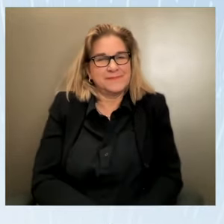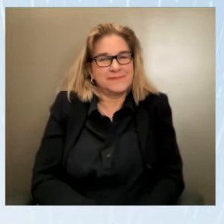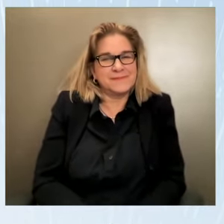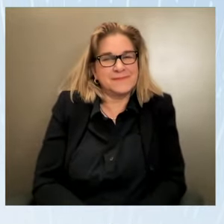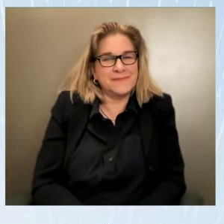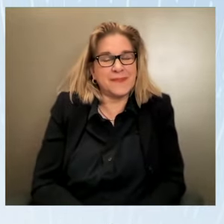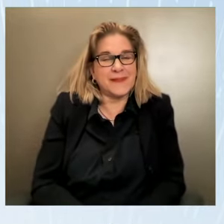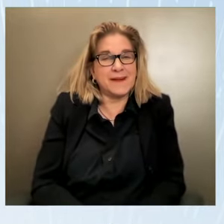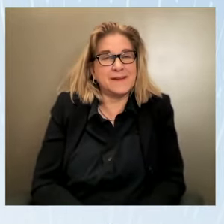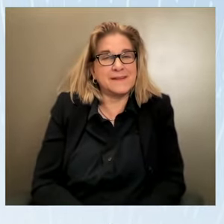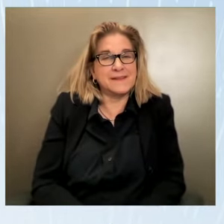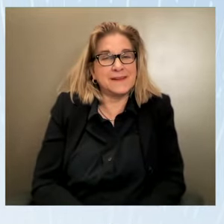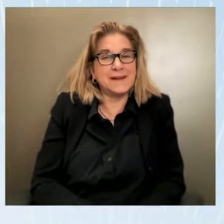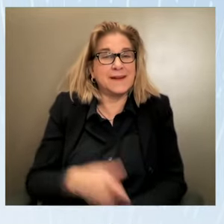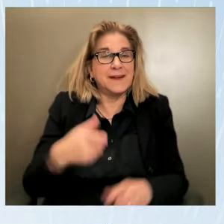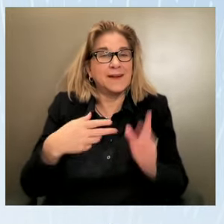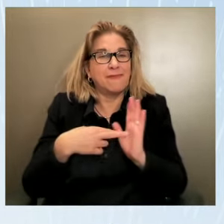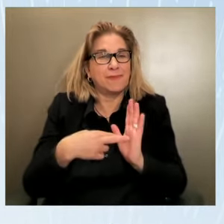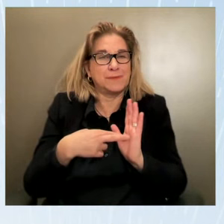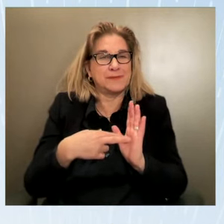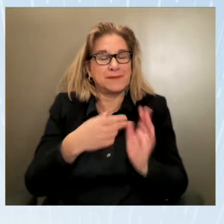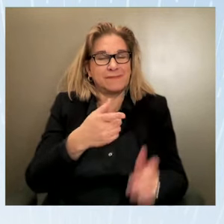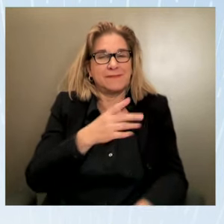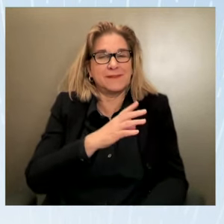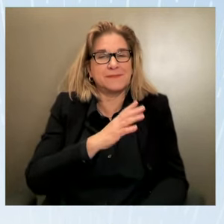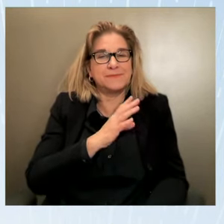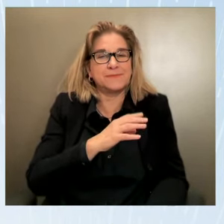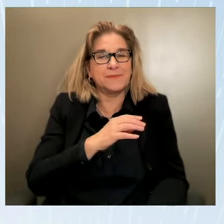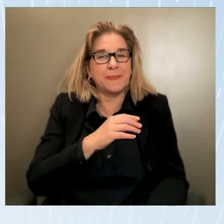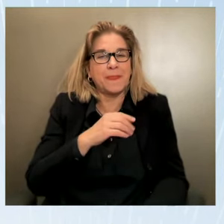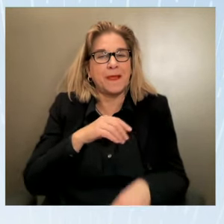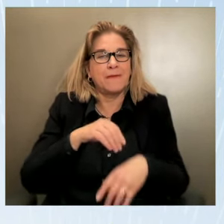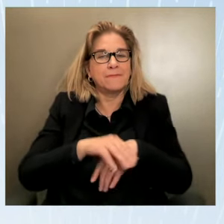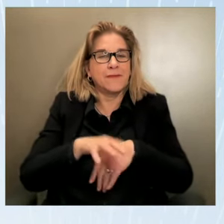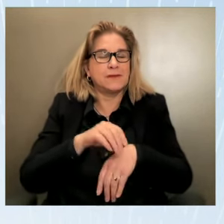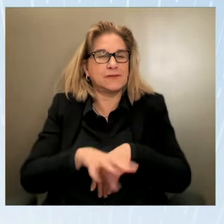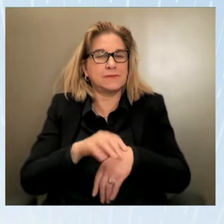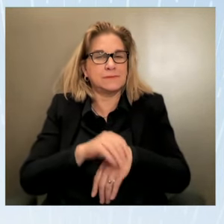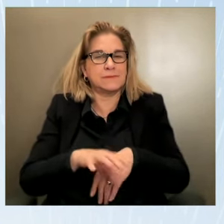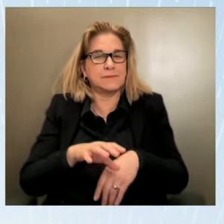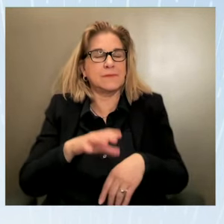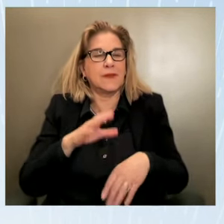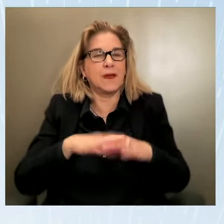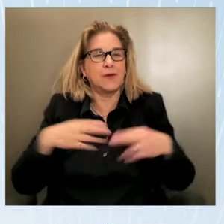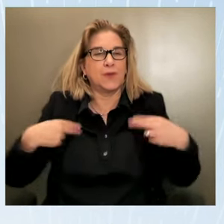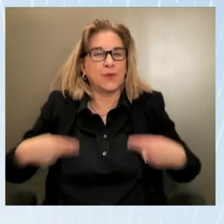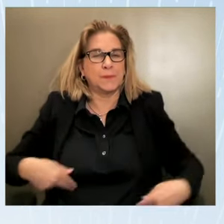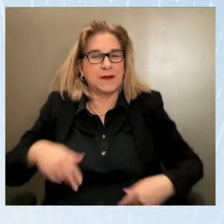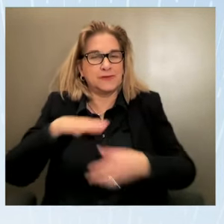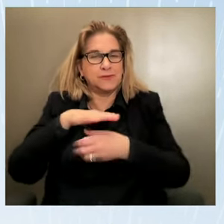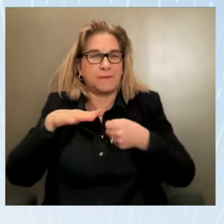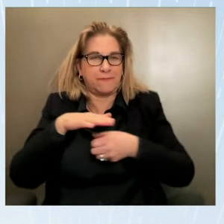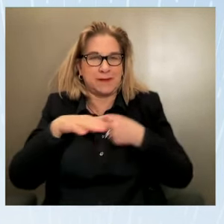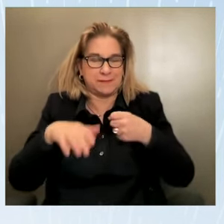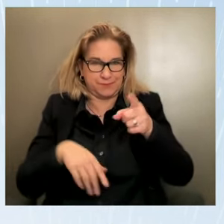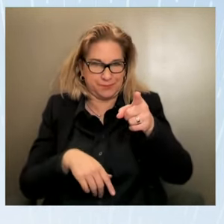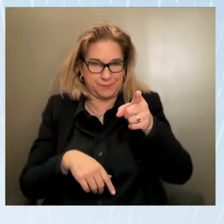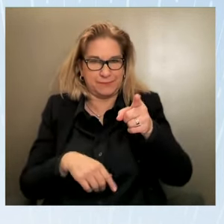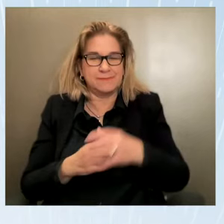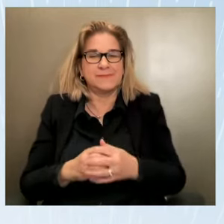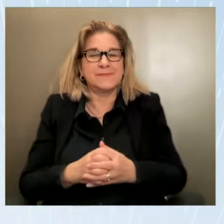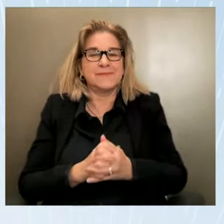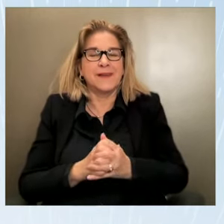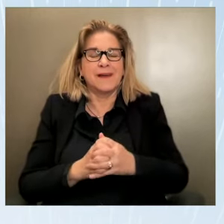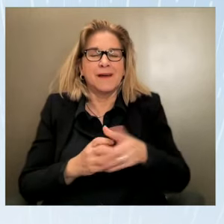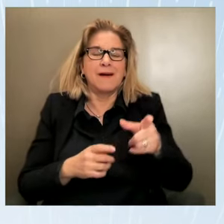Human Trafficking. I think the council truly reflects the administration's commitment to survivor engagement, and I'm really gratified that Congress has made it a